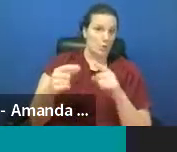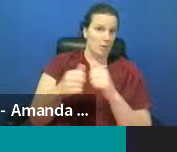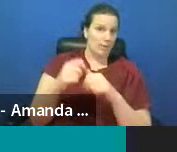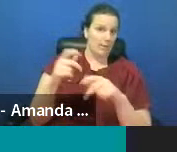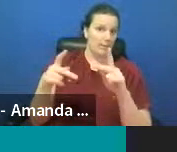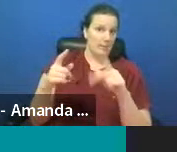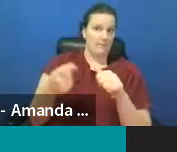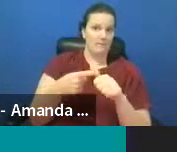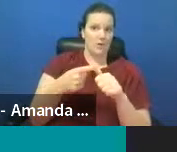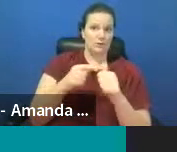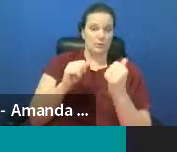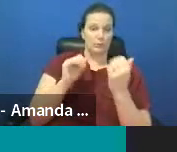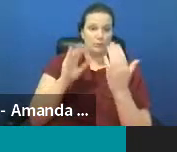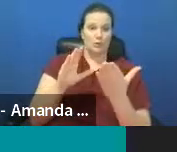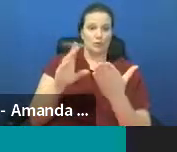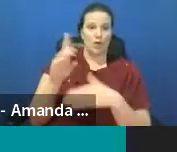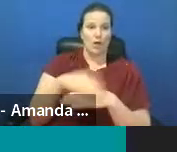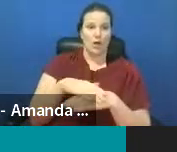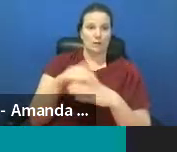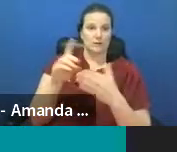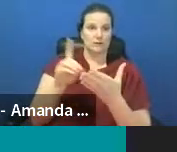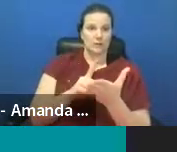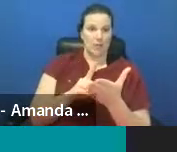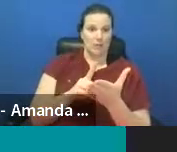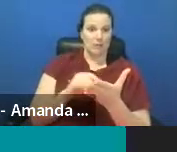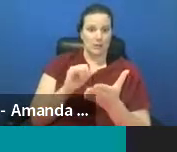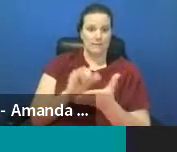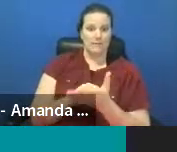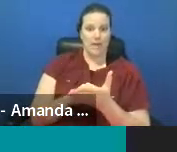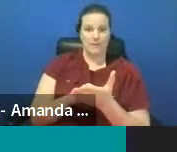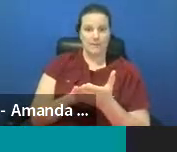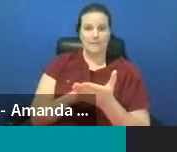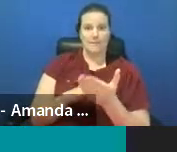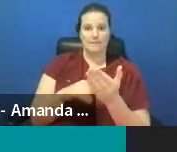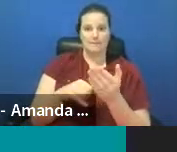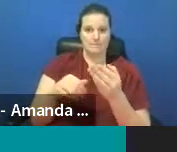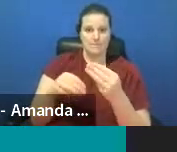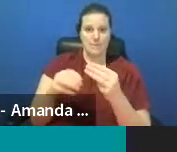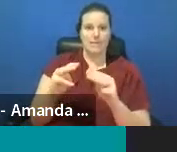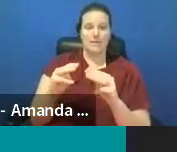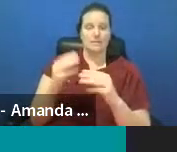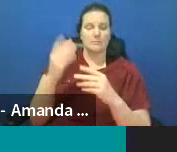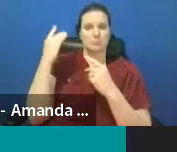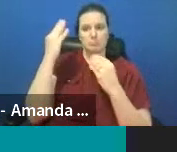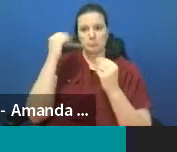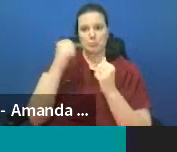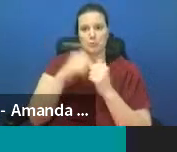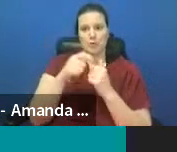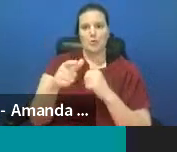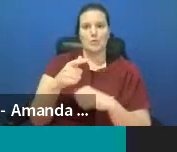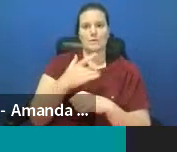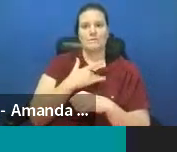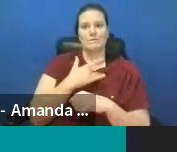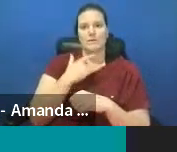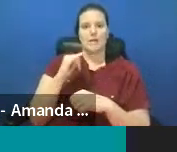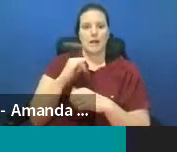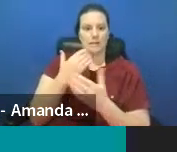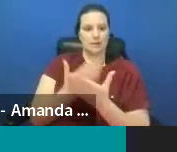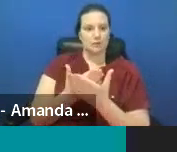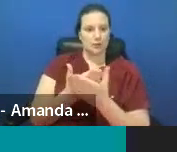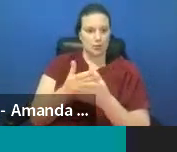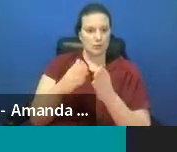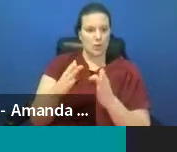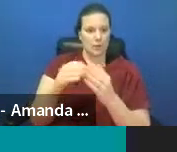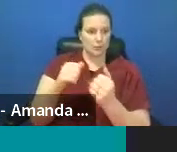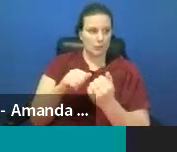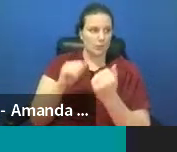with this people-first approach to design, if this method resonates with you and seems like a kind of good way